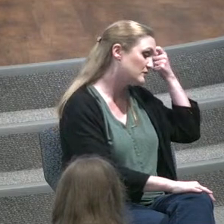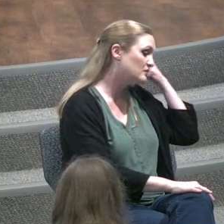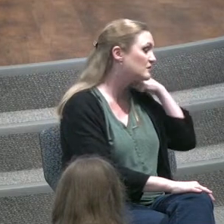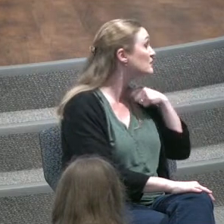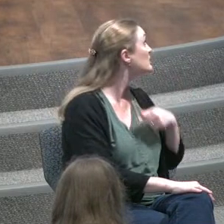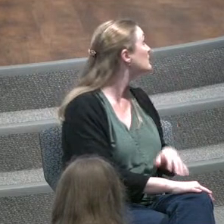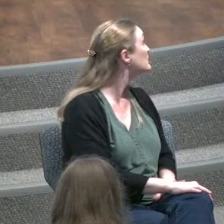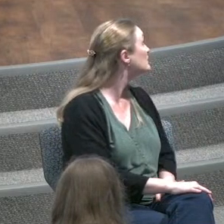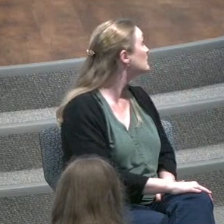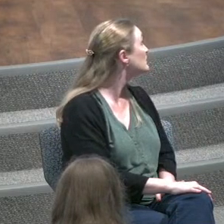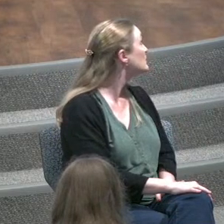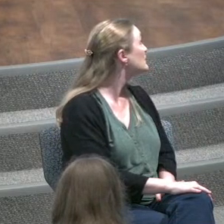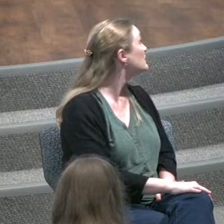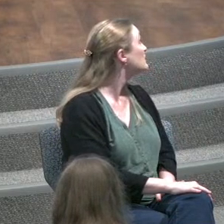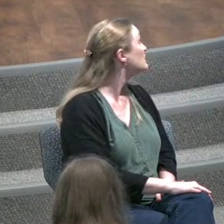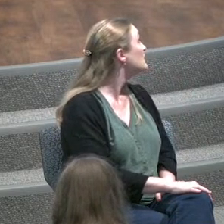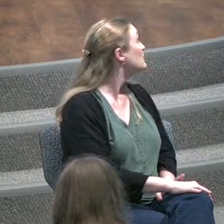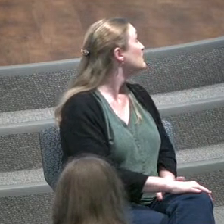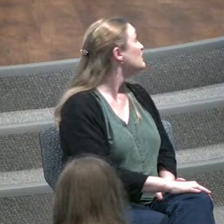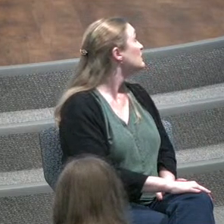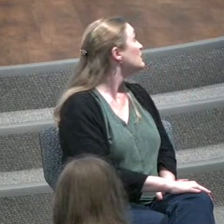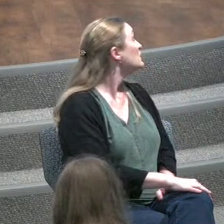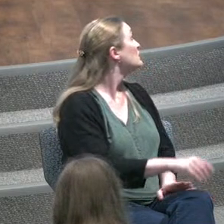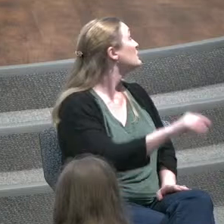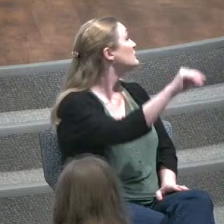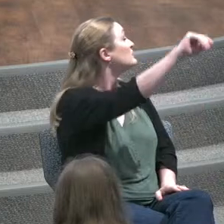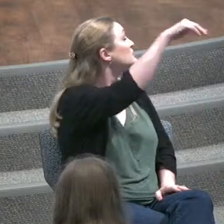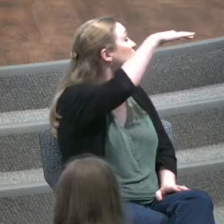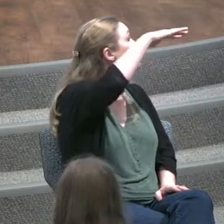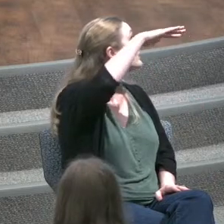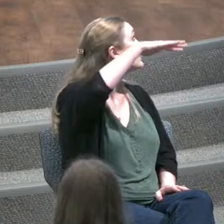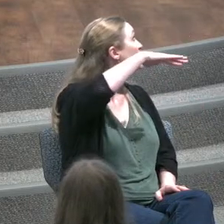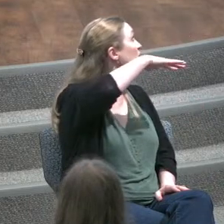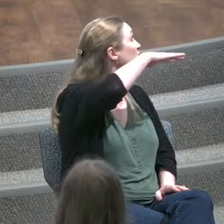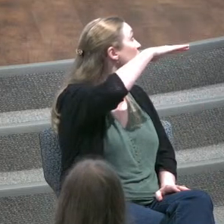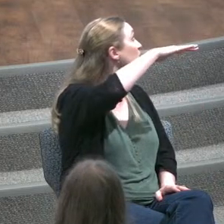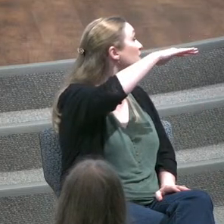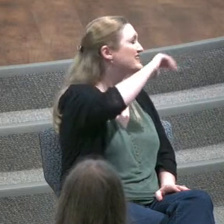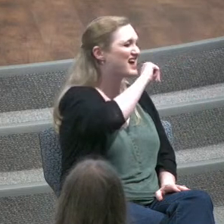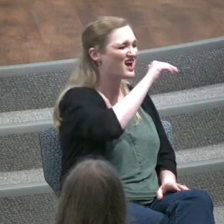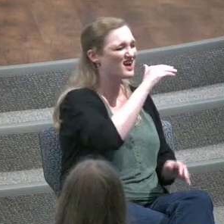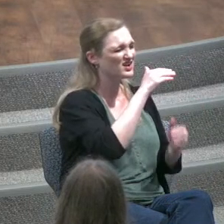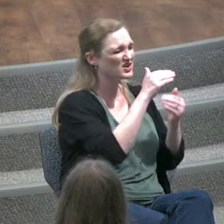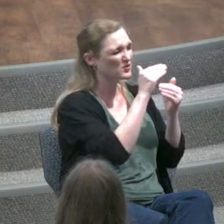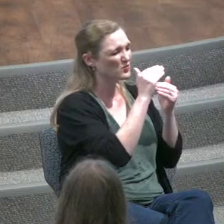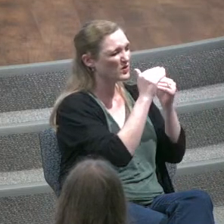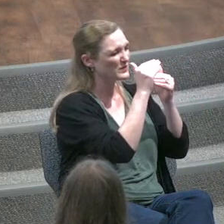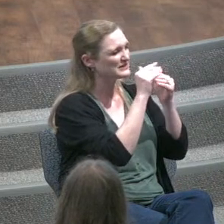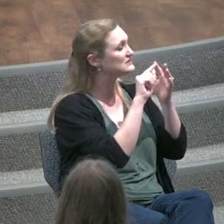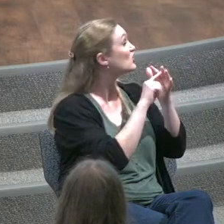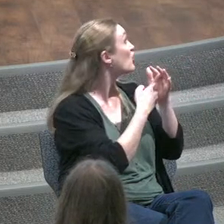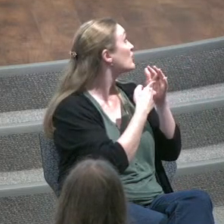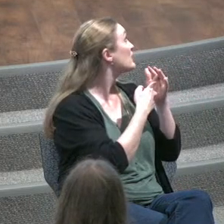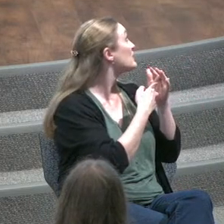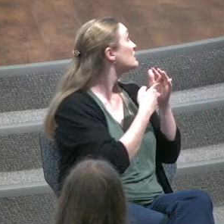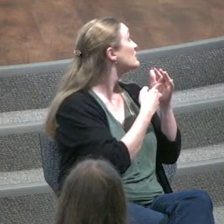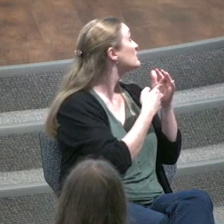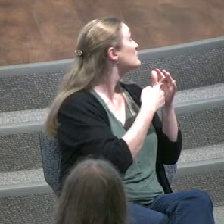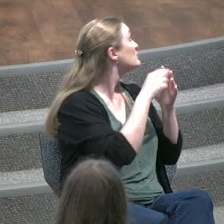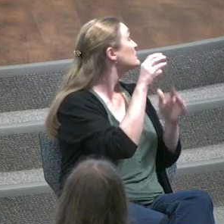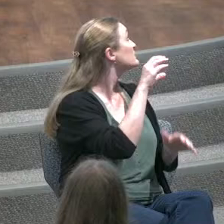So not quite up as far as where we started, but we started